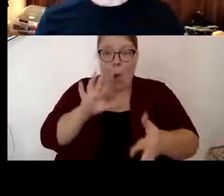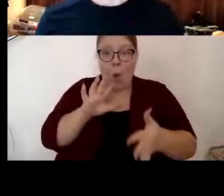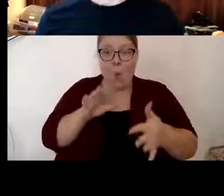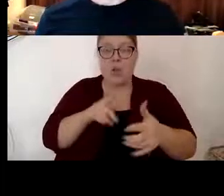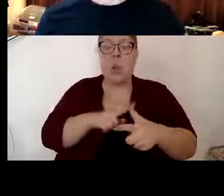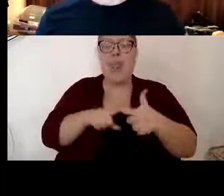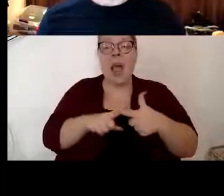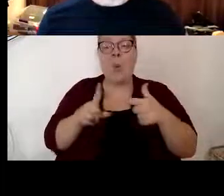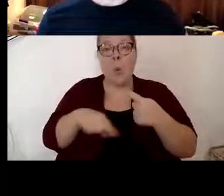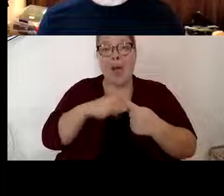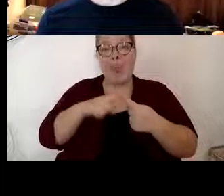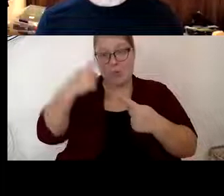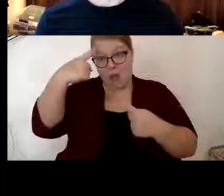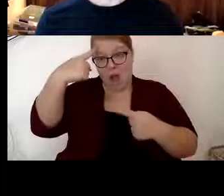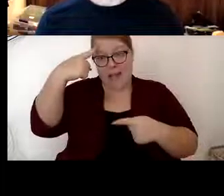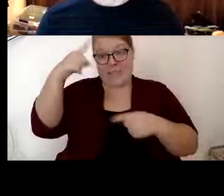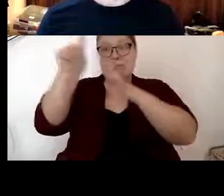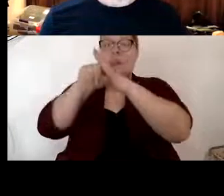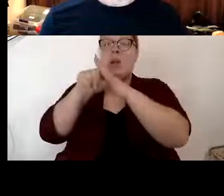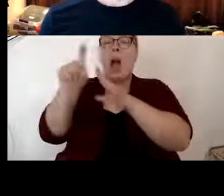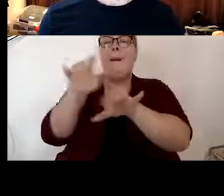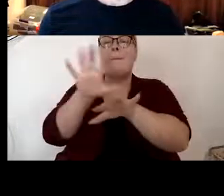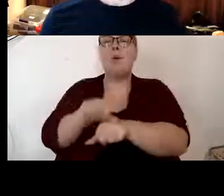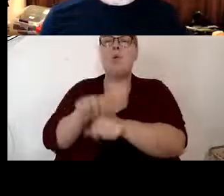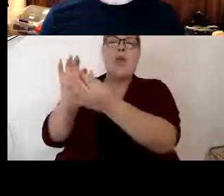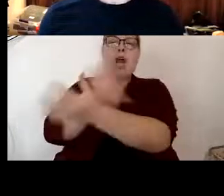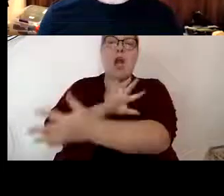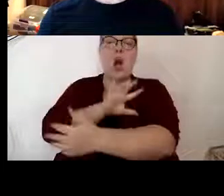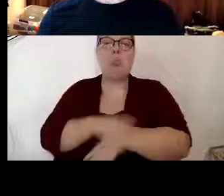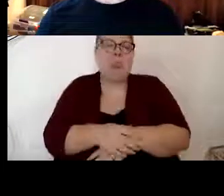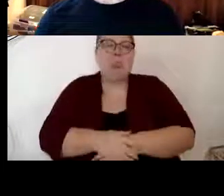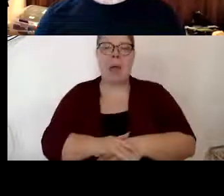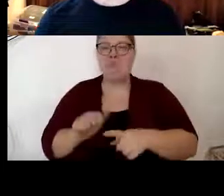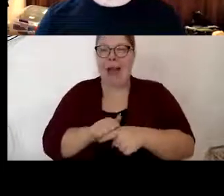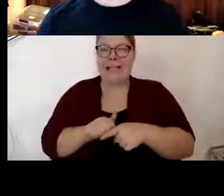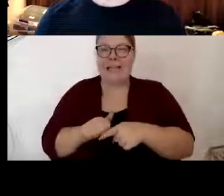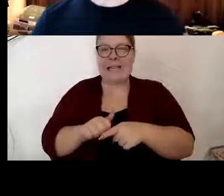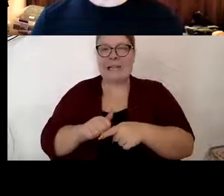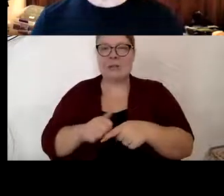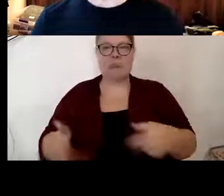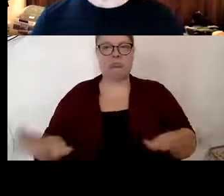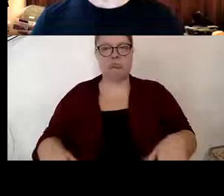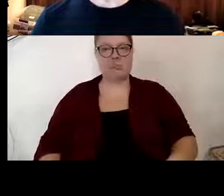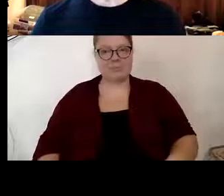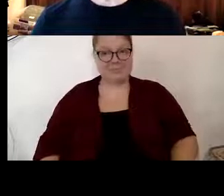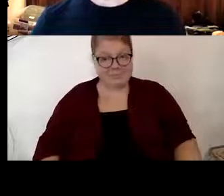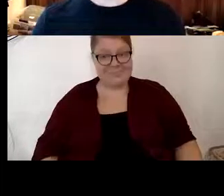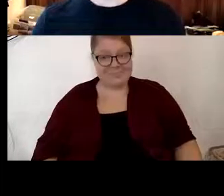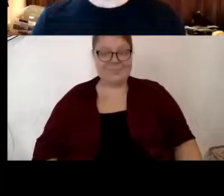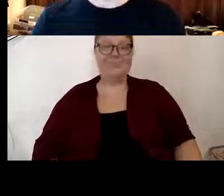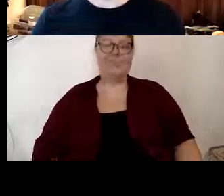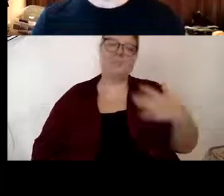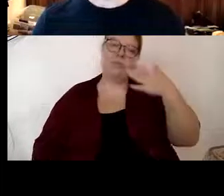this. I'm used to practicing letting go. It's something I do on a regular basis, right? So be aware of that. And